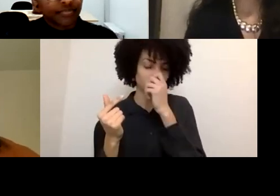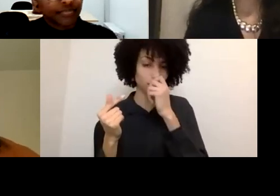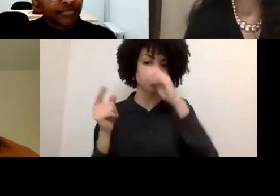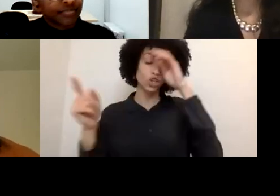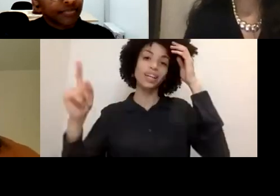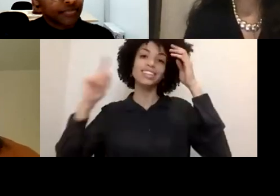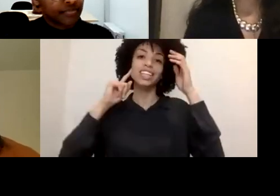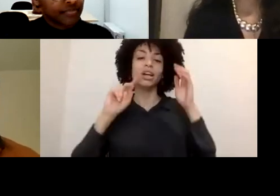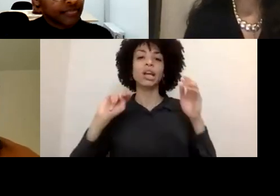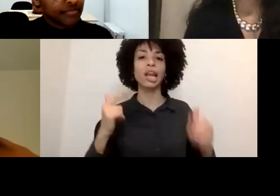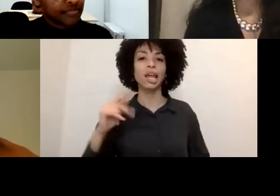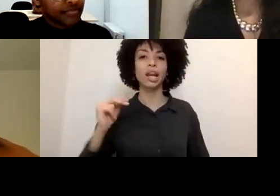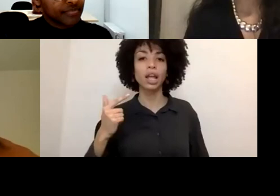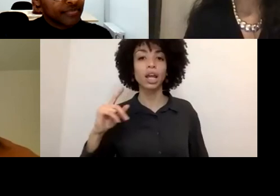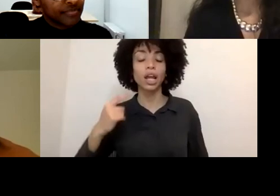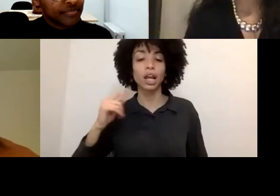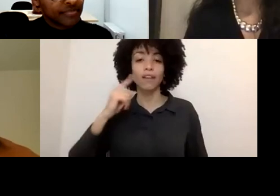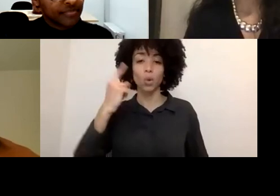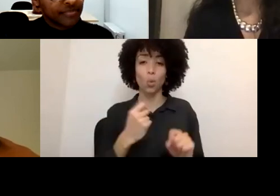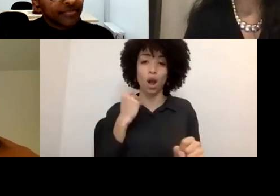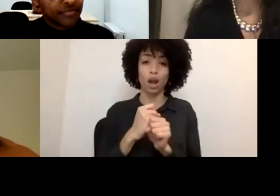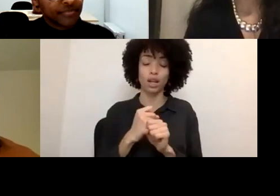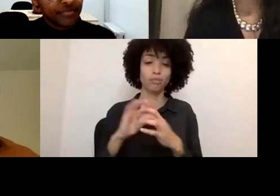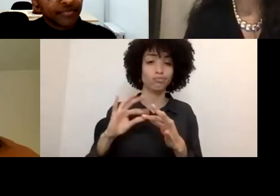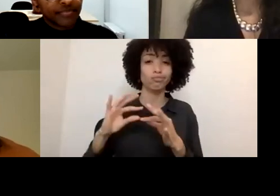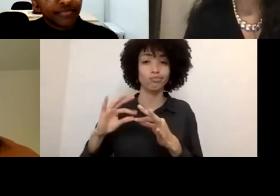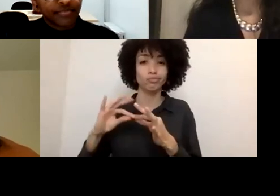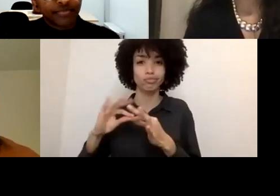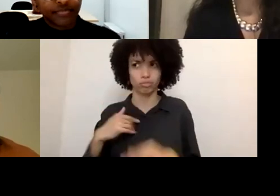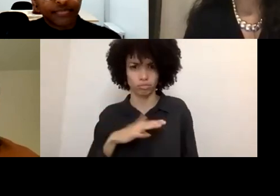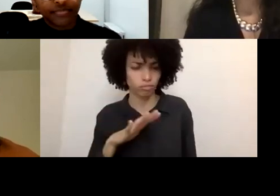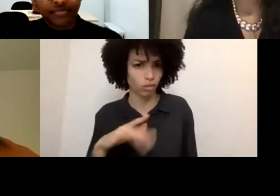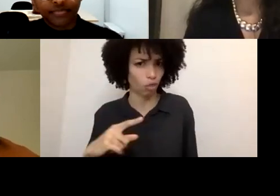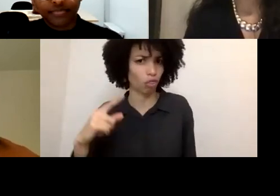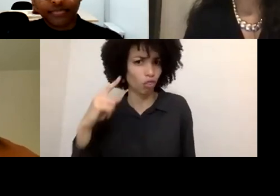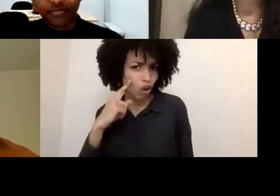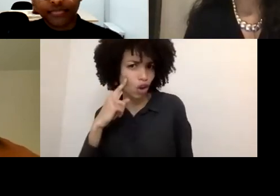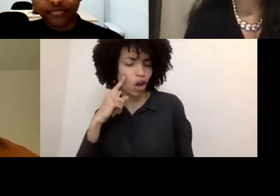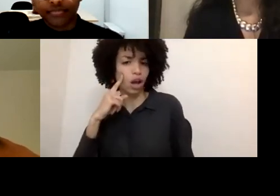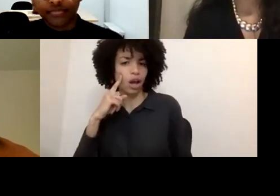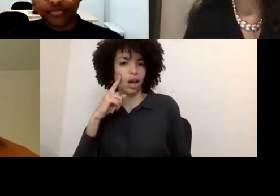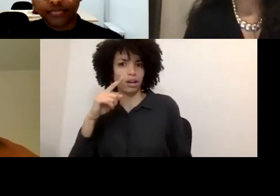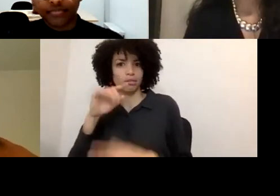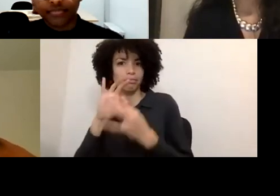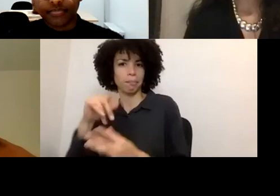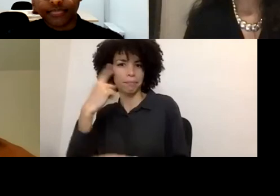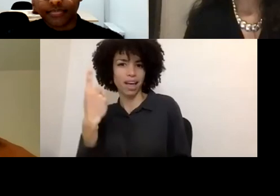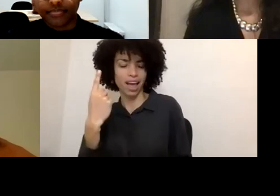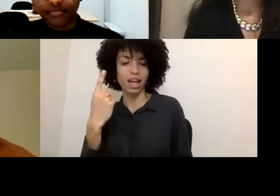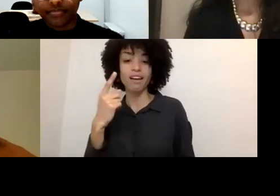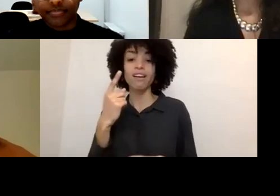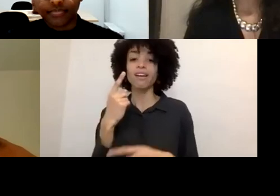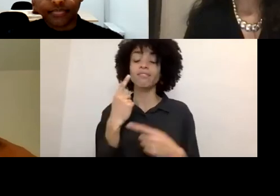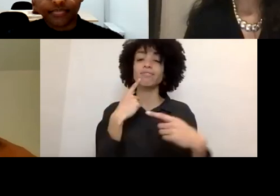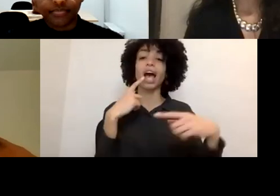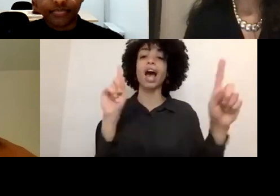the time for 1 year and have not speak out. And finally, we resolved it with